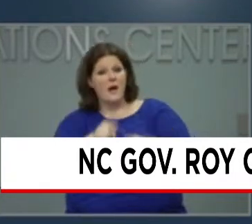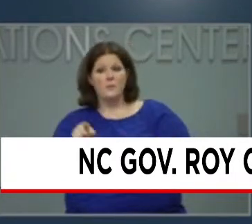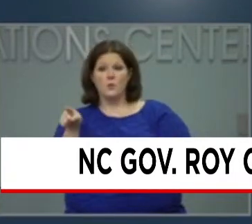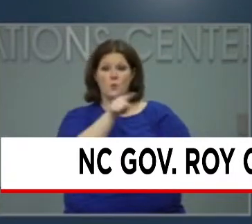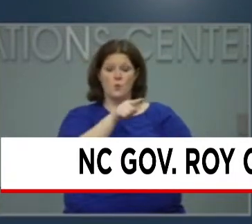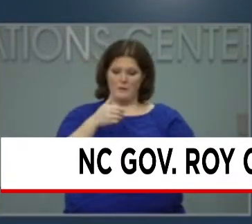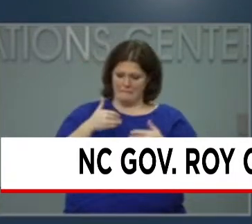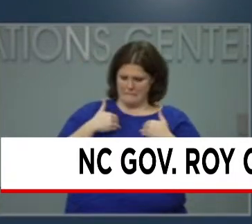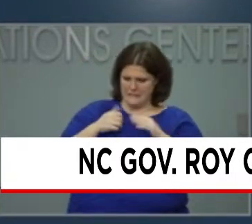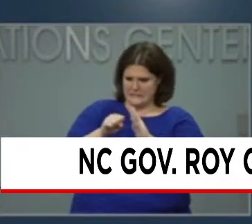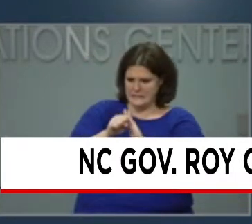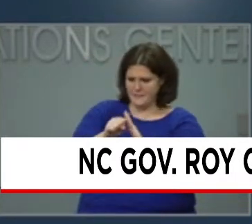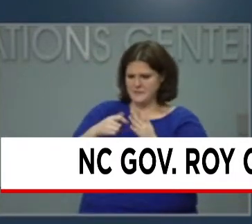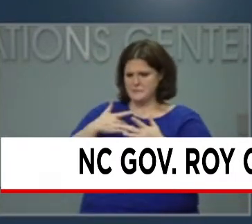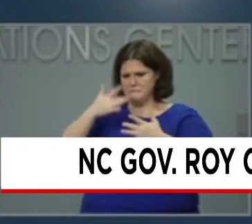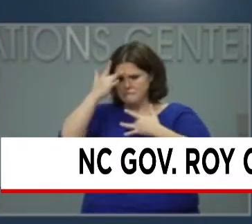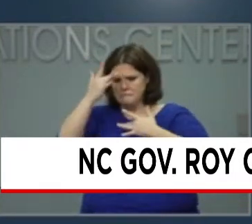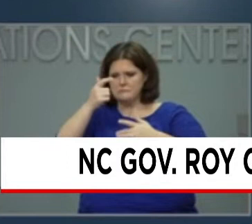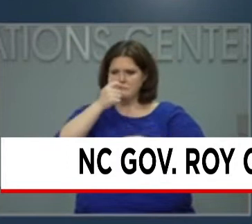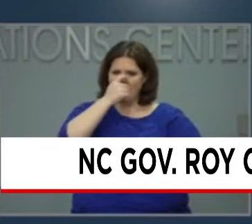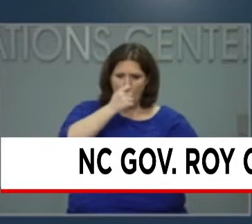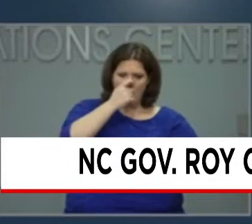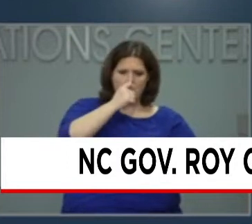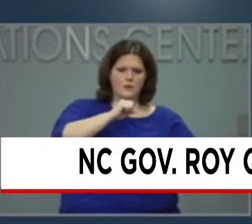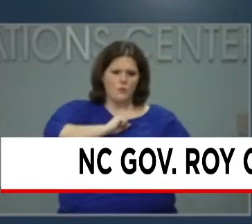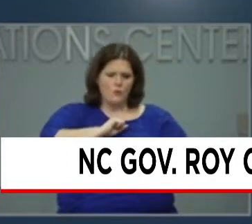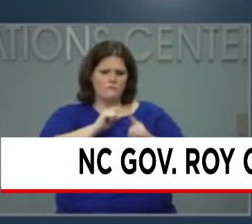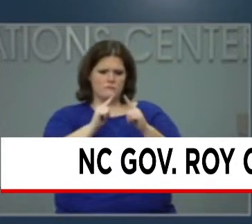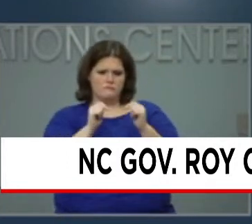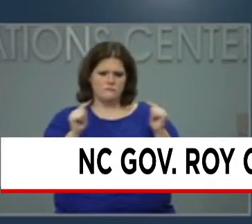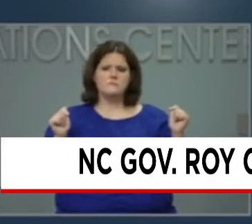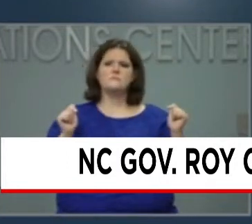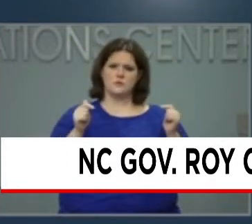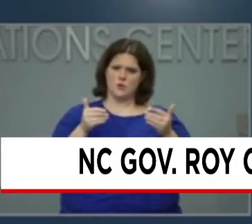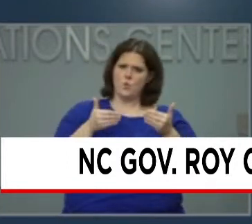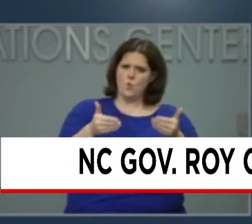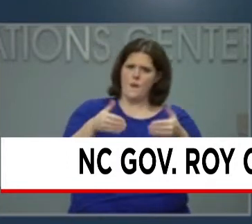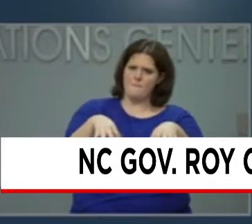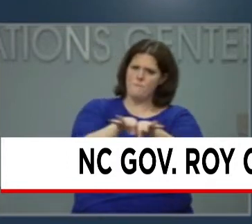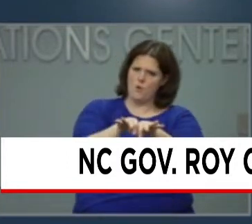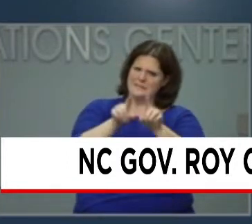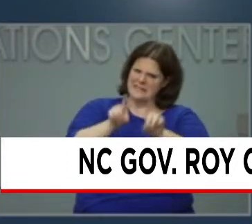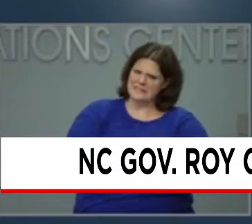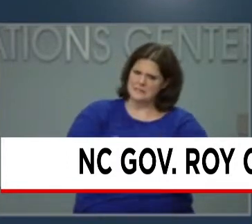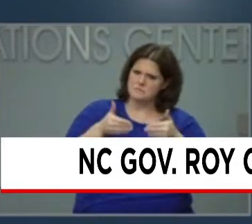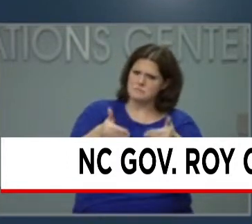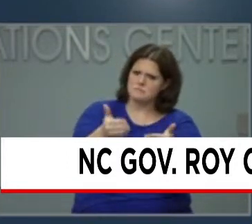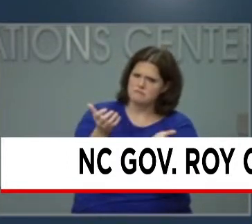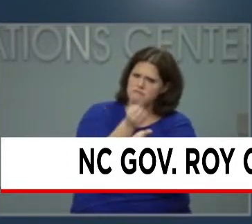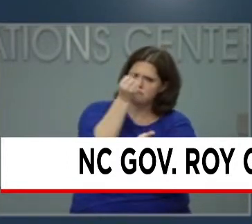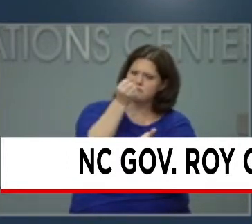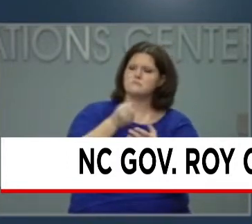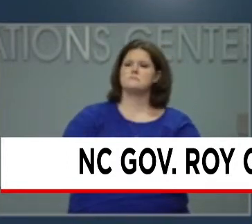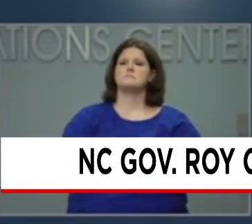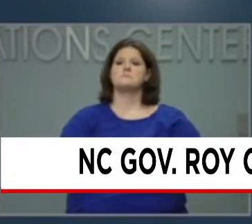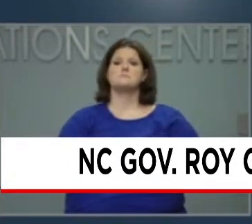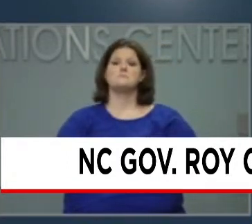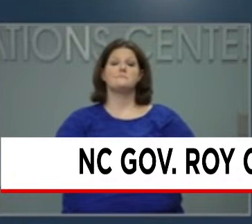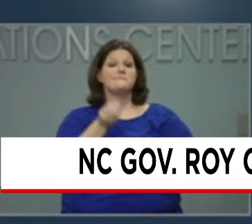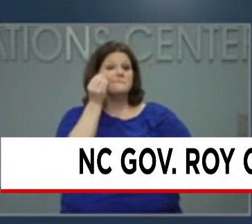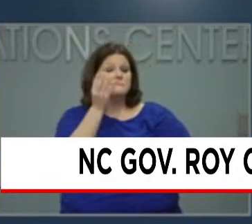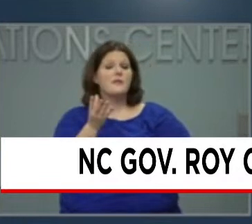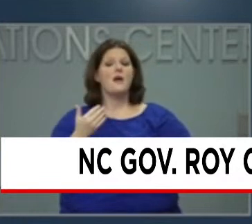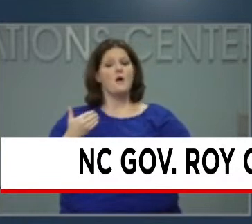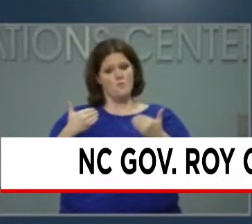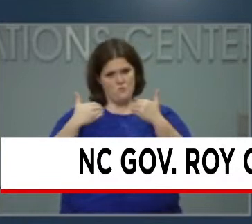been exposed to COVID should get tested as soon as possible. And remember, we have a treatment for COVID that must be given